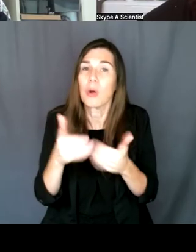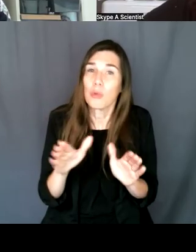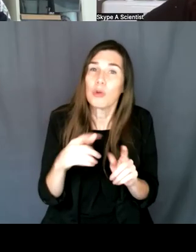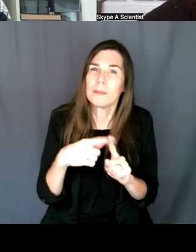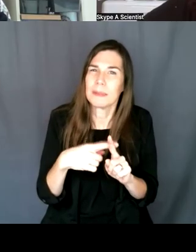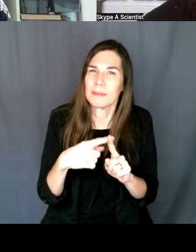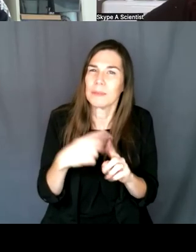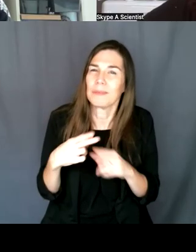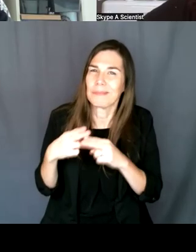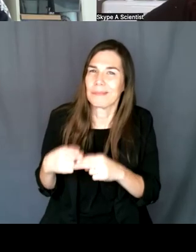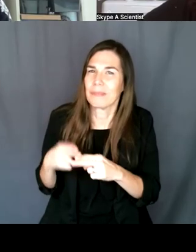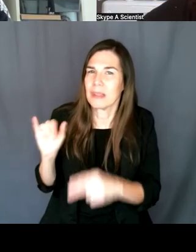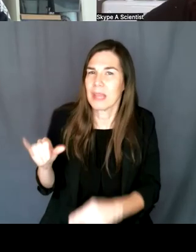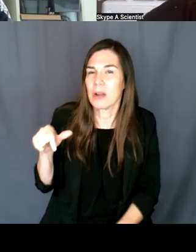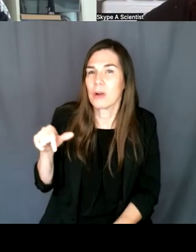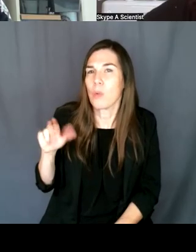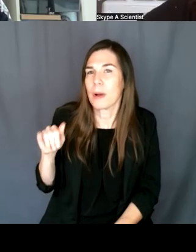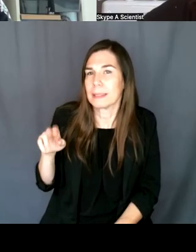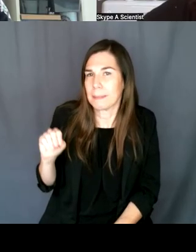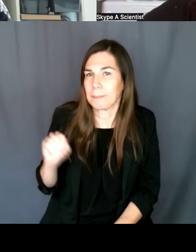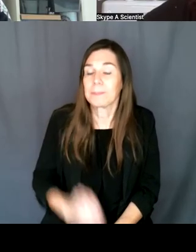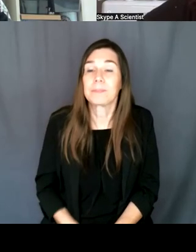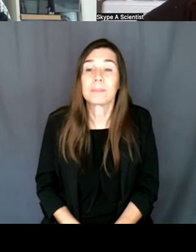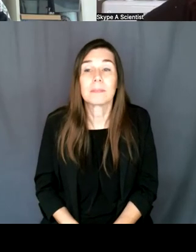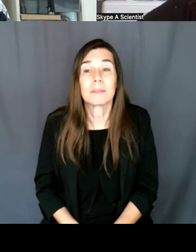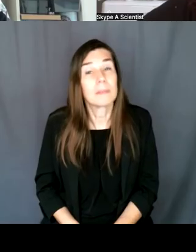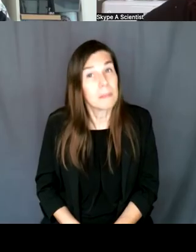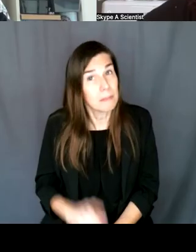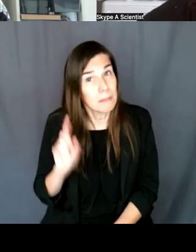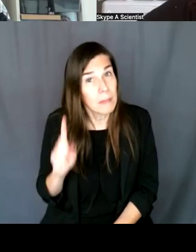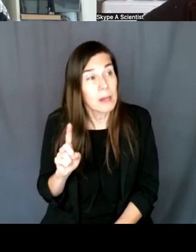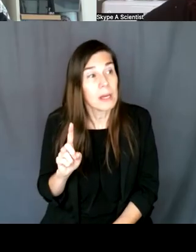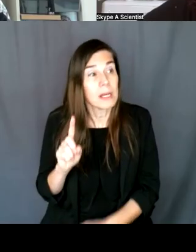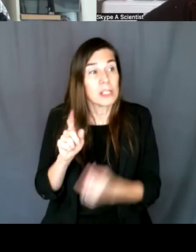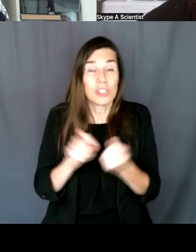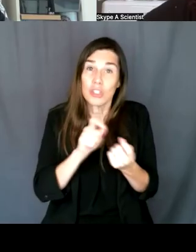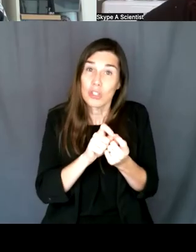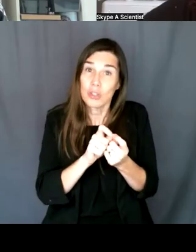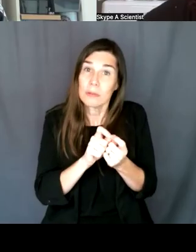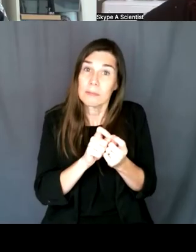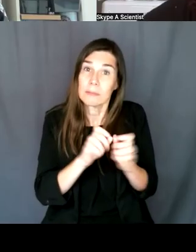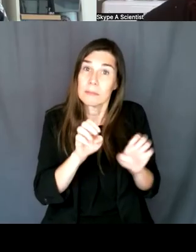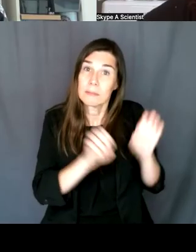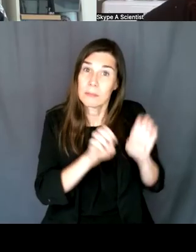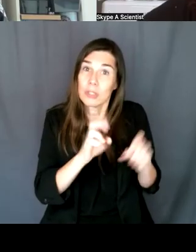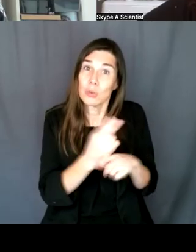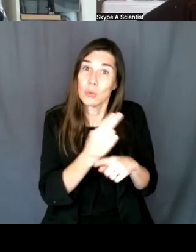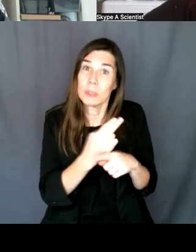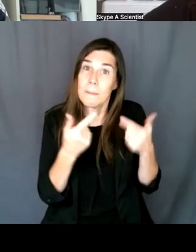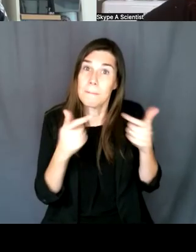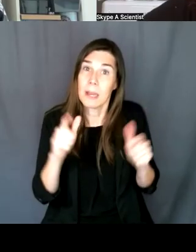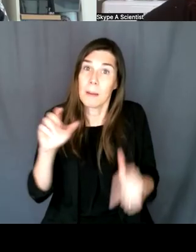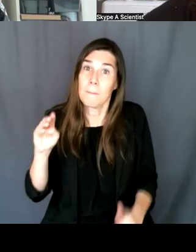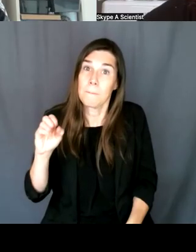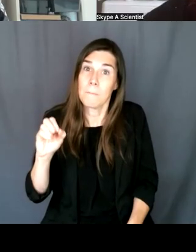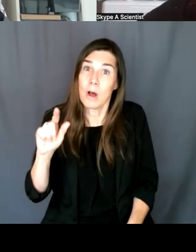things quantum. But certain experiments take really big molecules and they can make